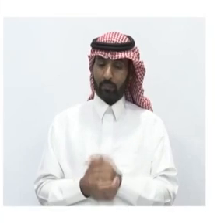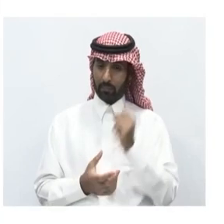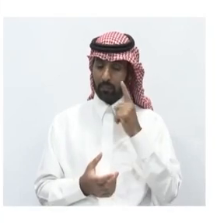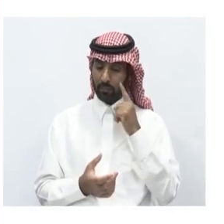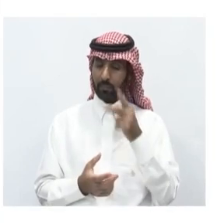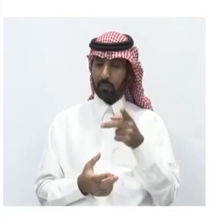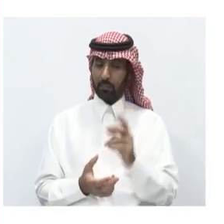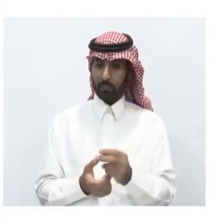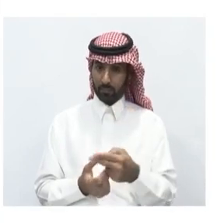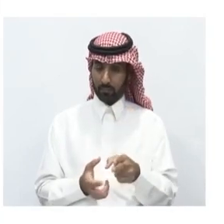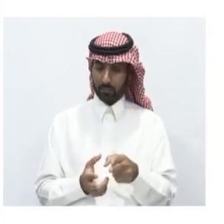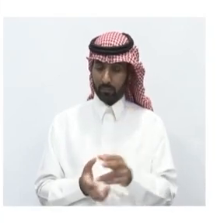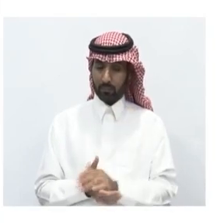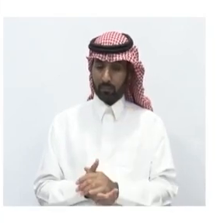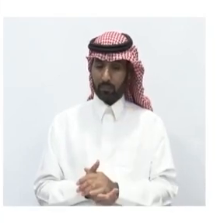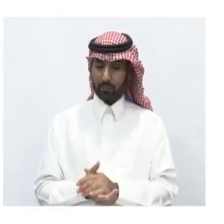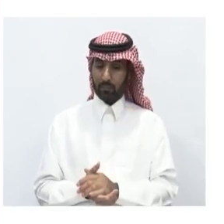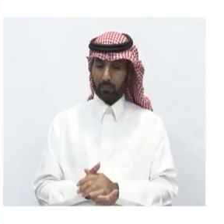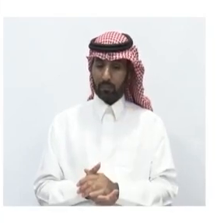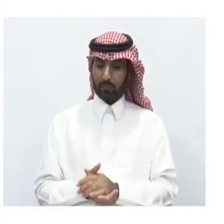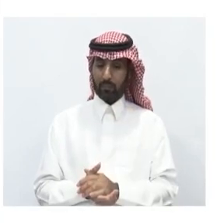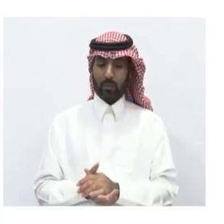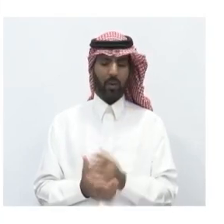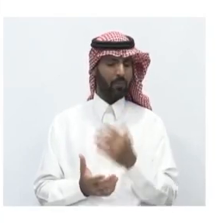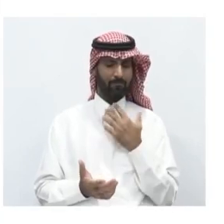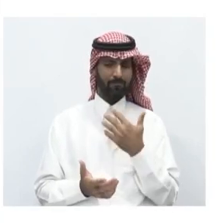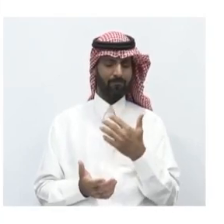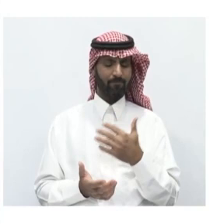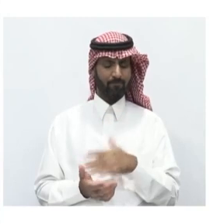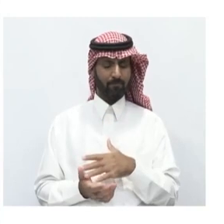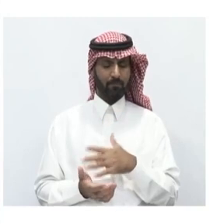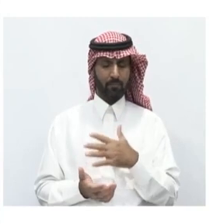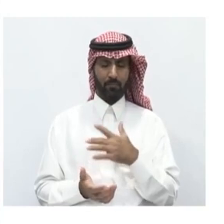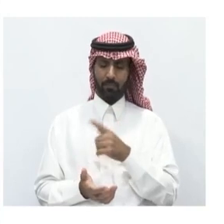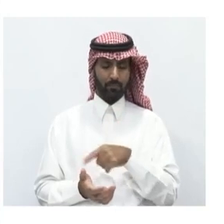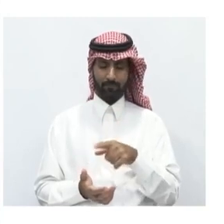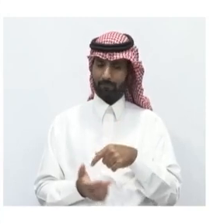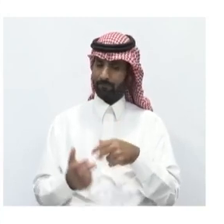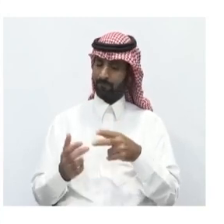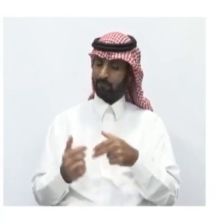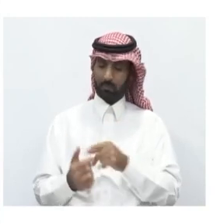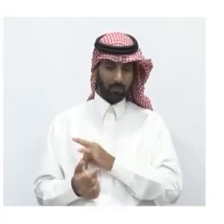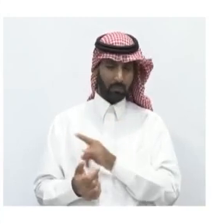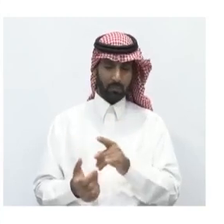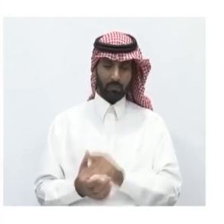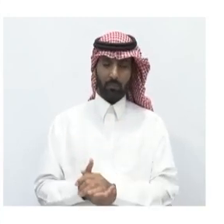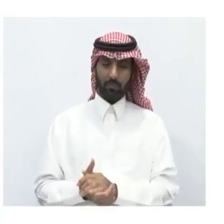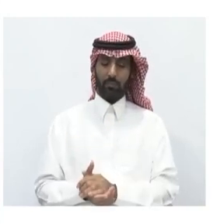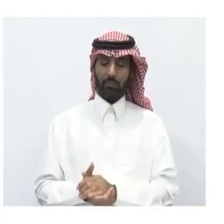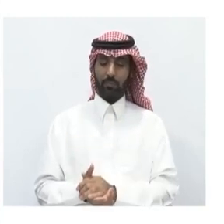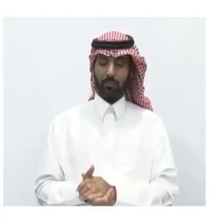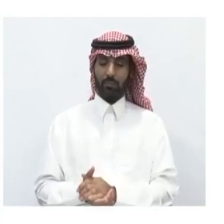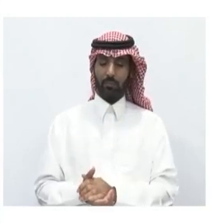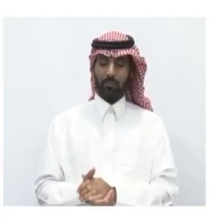it would be possible? This is also making a request. Unfortunately, that's not possible. This is